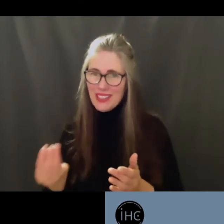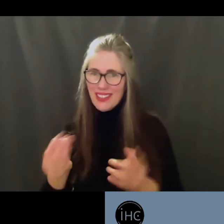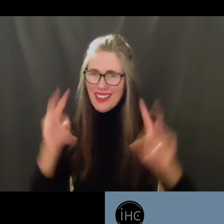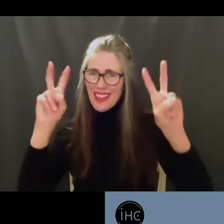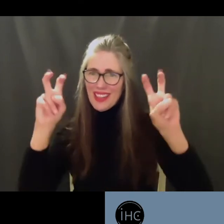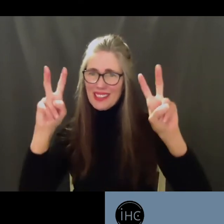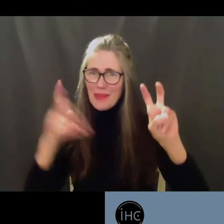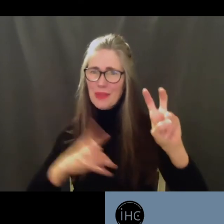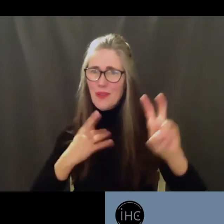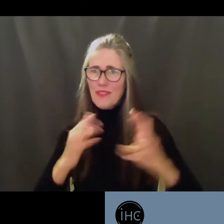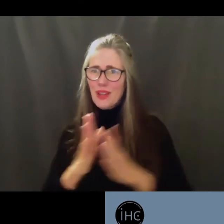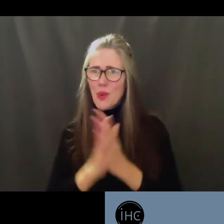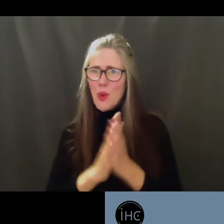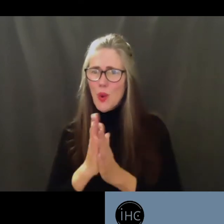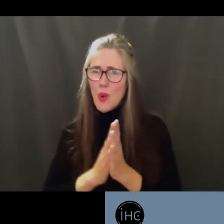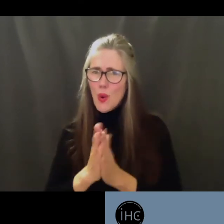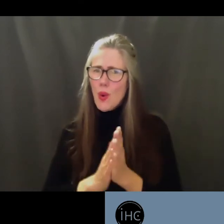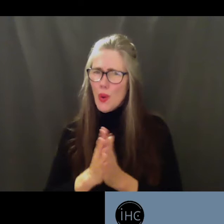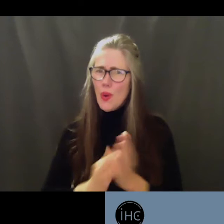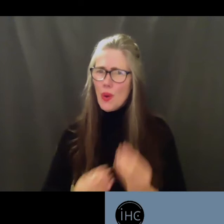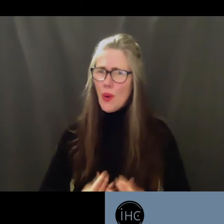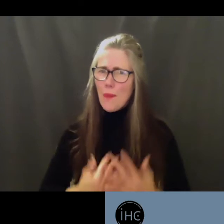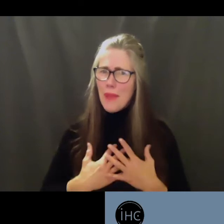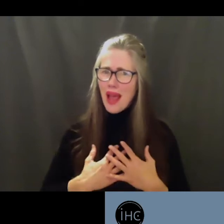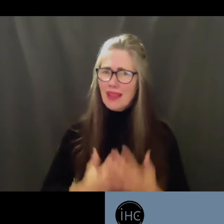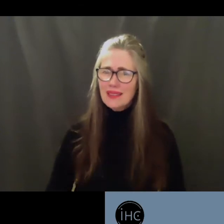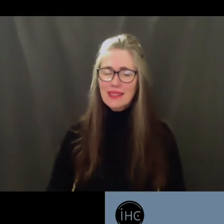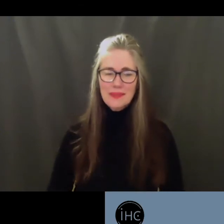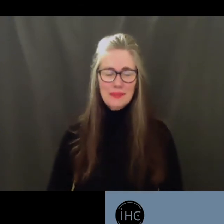you to publish this? That's a great question.